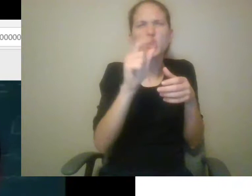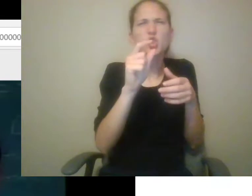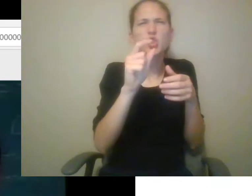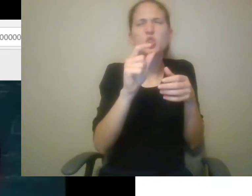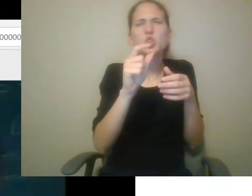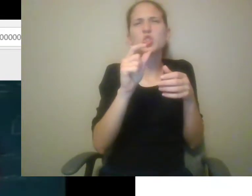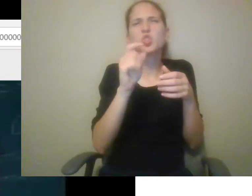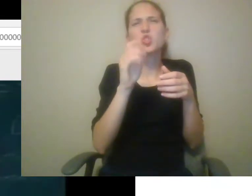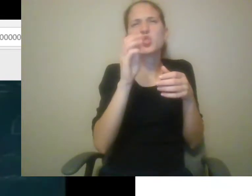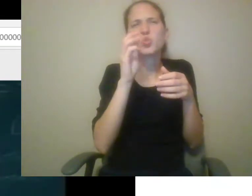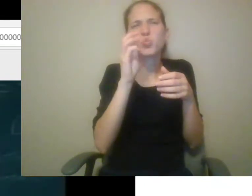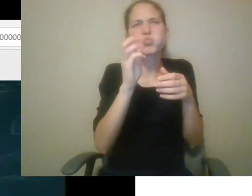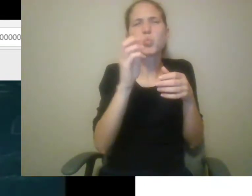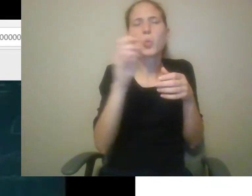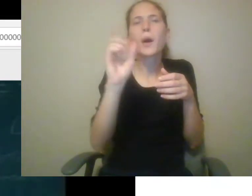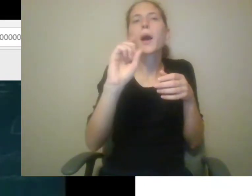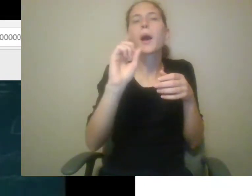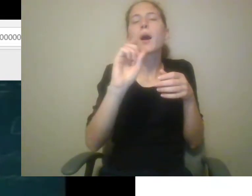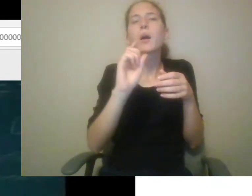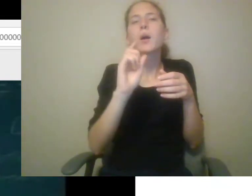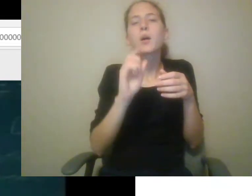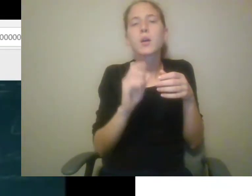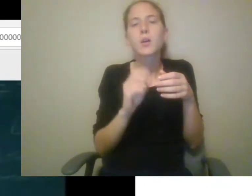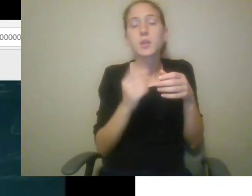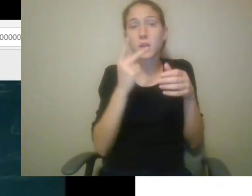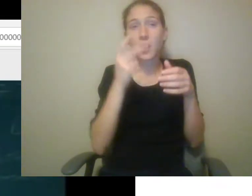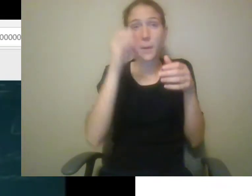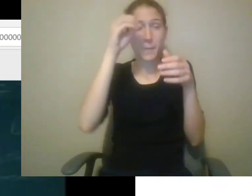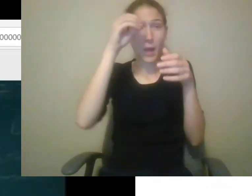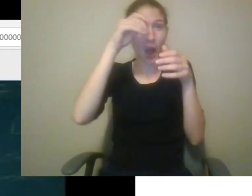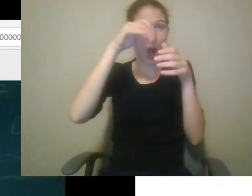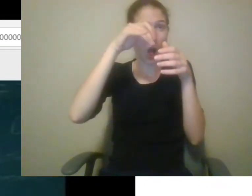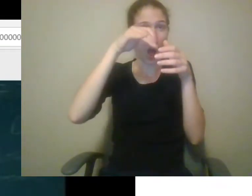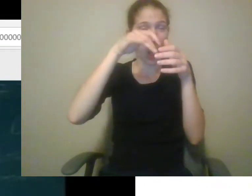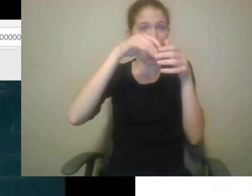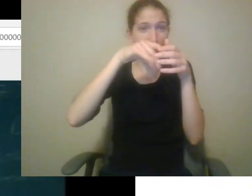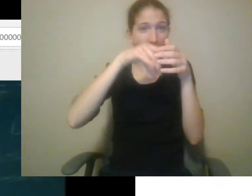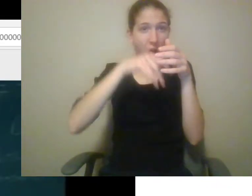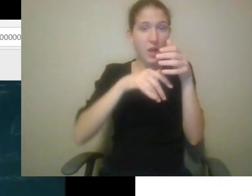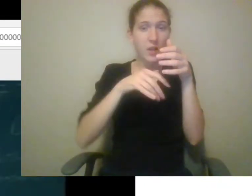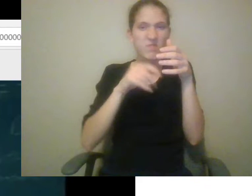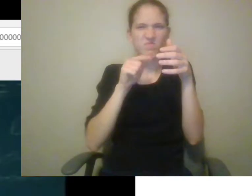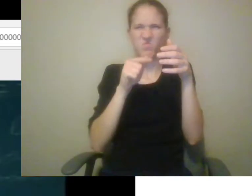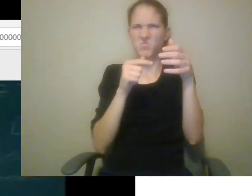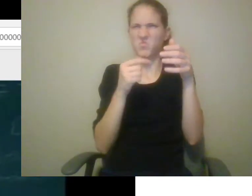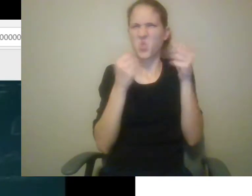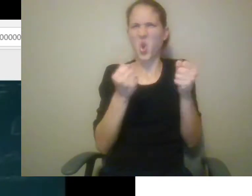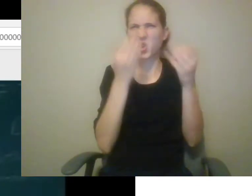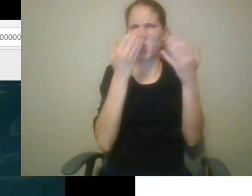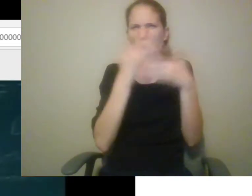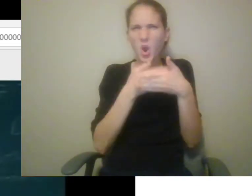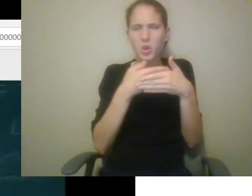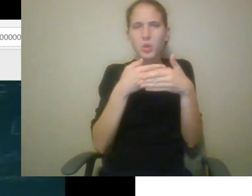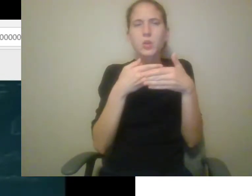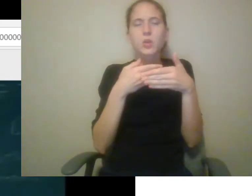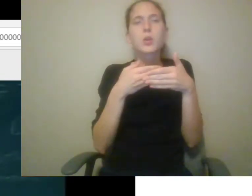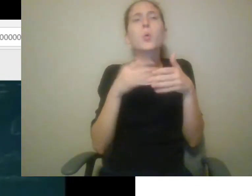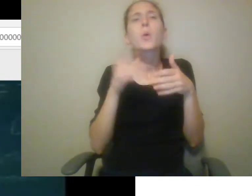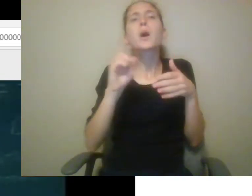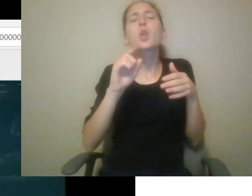here. Okay, it's these streams of the dark color. That's the high concentration. Where are the low concentrations of